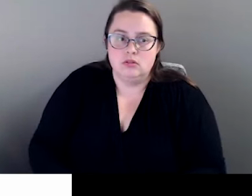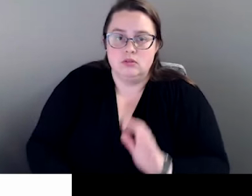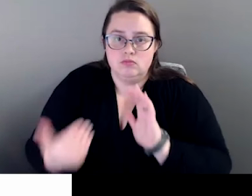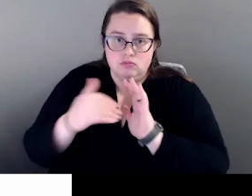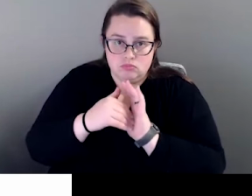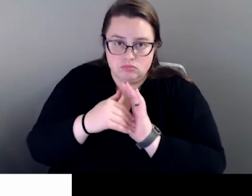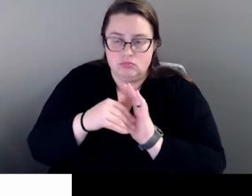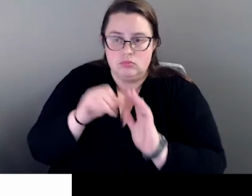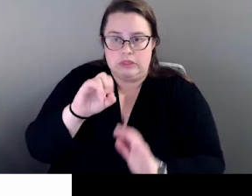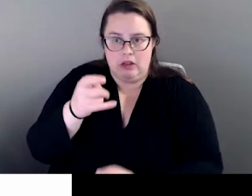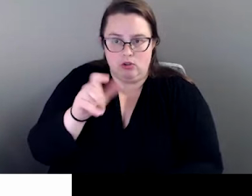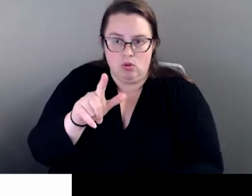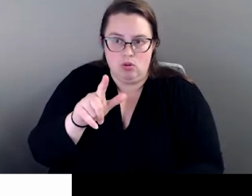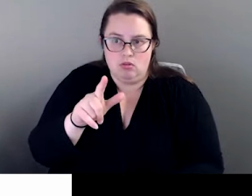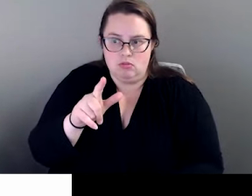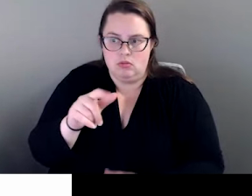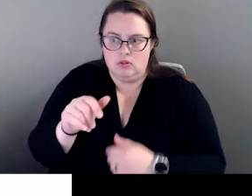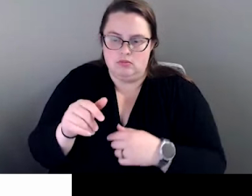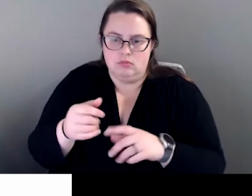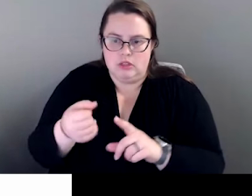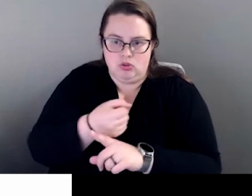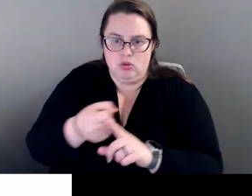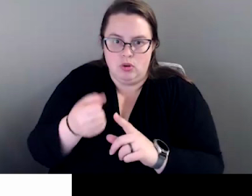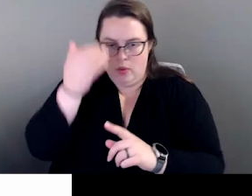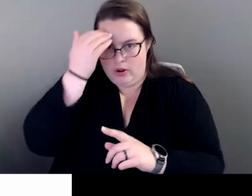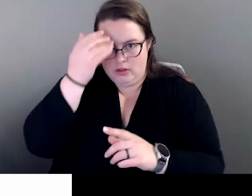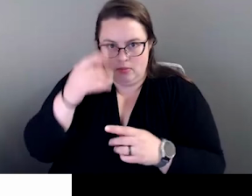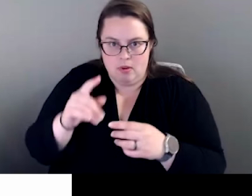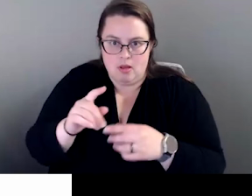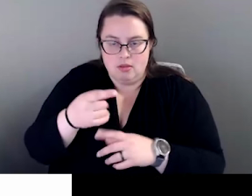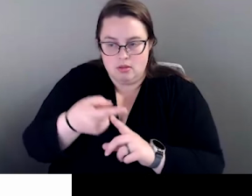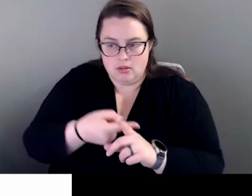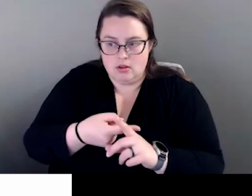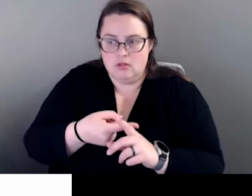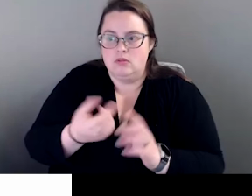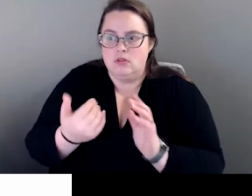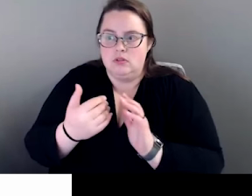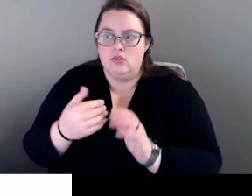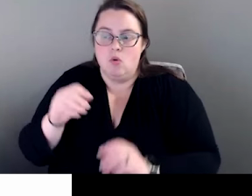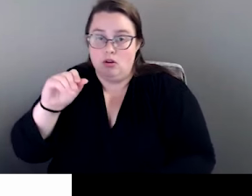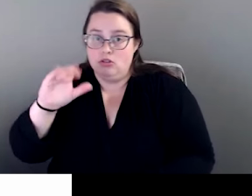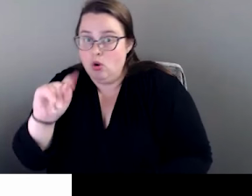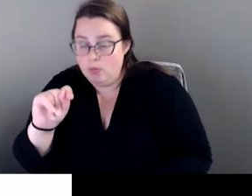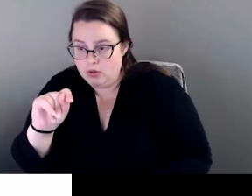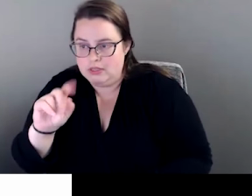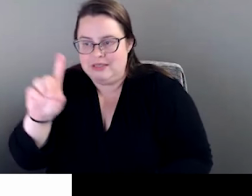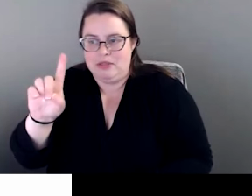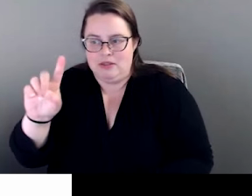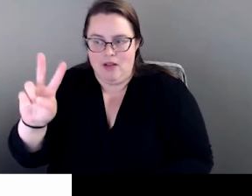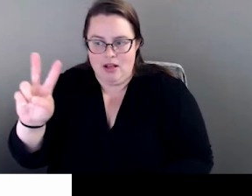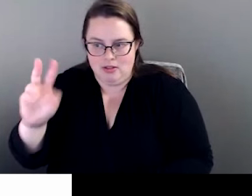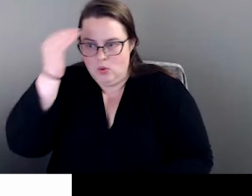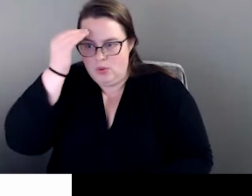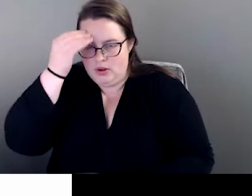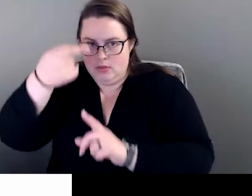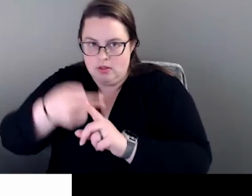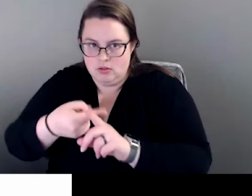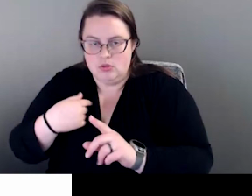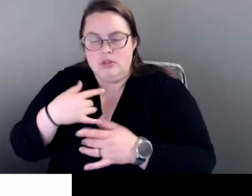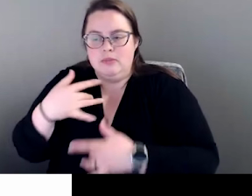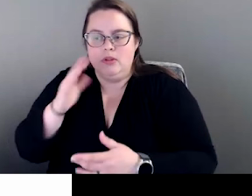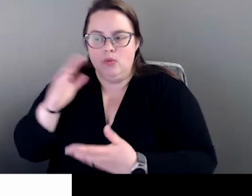Sexual Assault Awareness Month, October is Domestic Violence Awareness Month. And we usually bring out the Marjorie